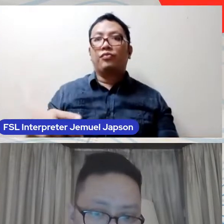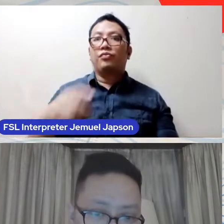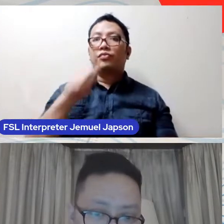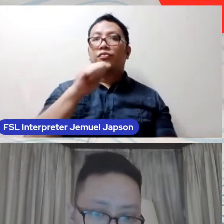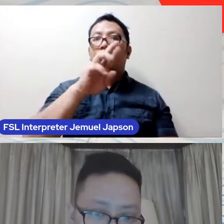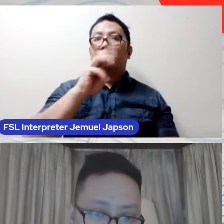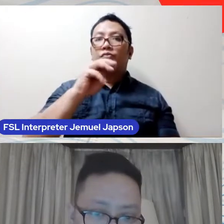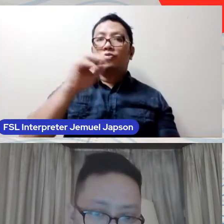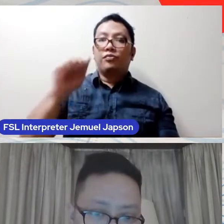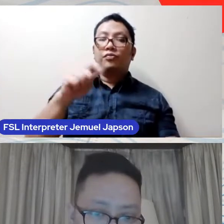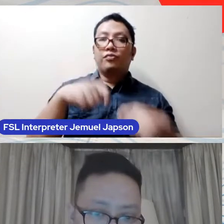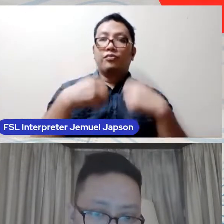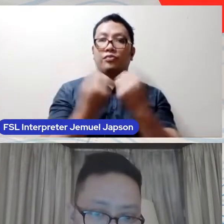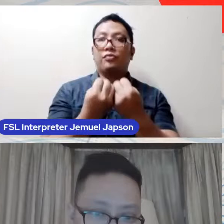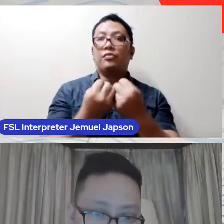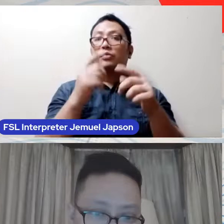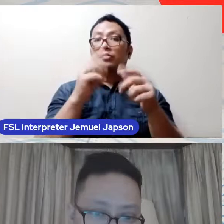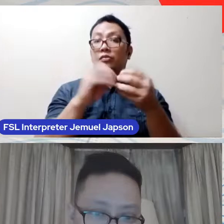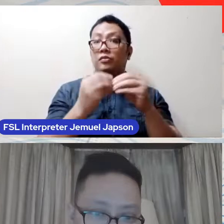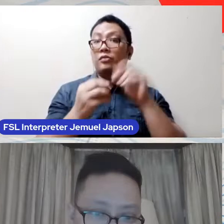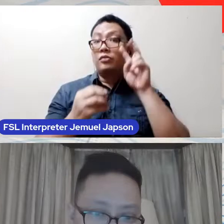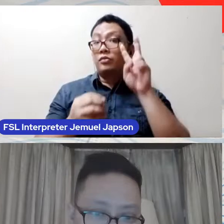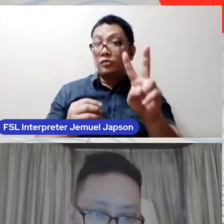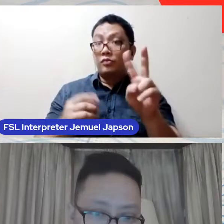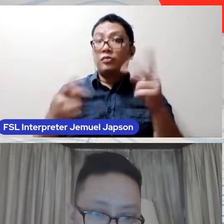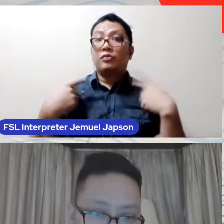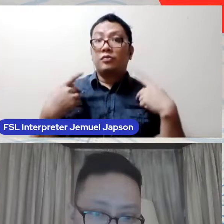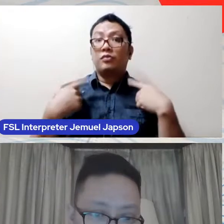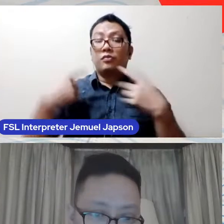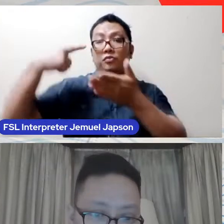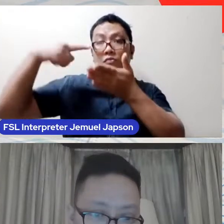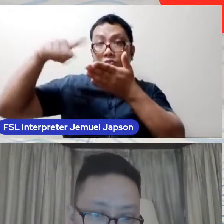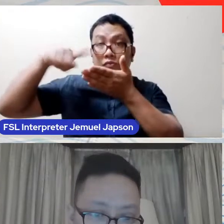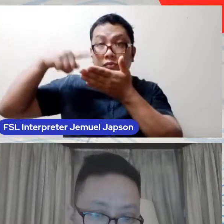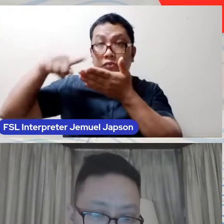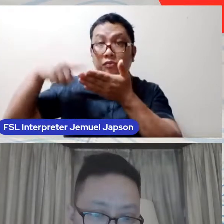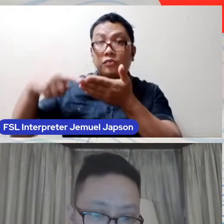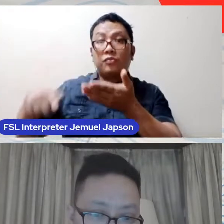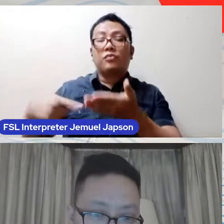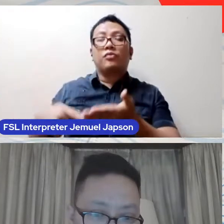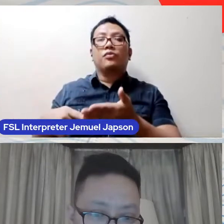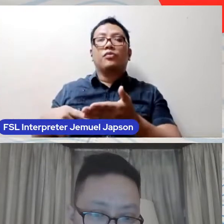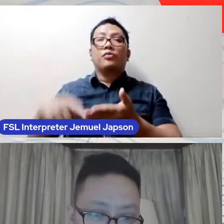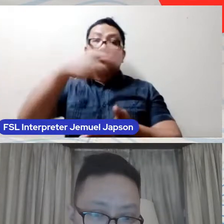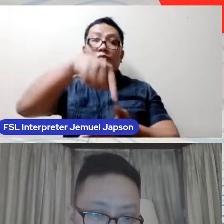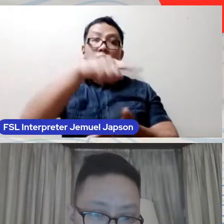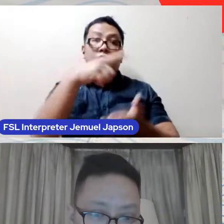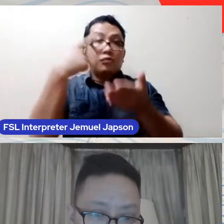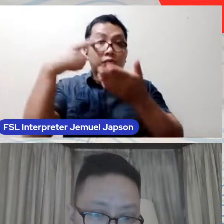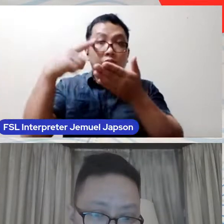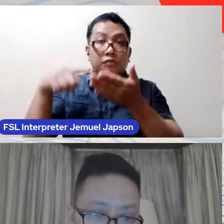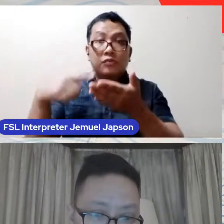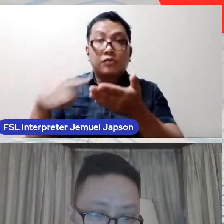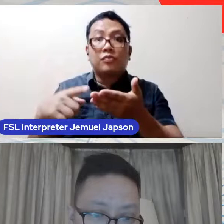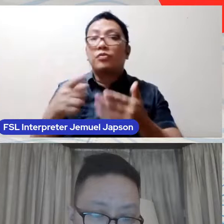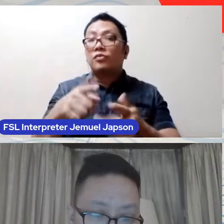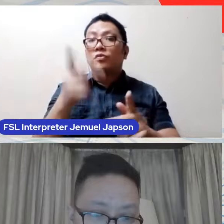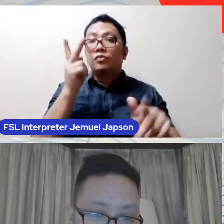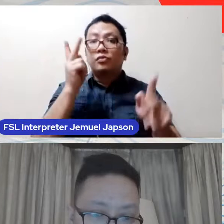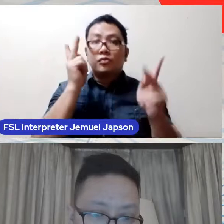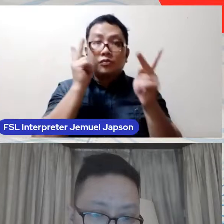Number 2, nandyan naman po ang ating mga verifiers. So ating mga verifiers, sila po yung may primary